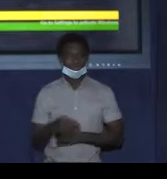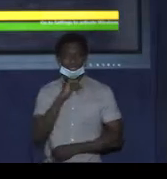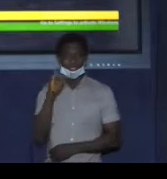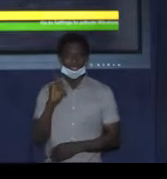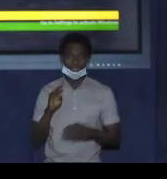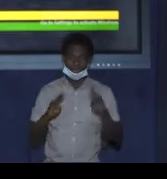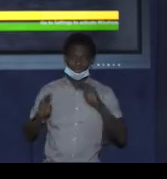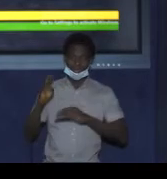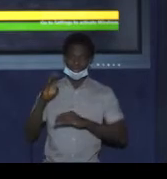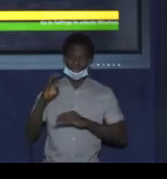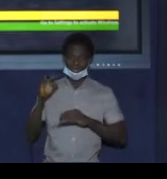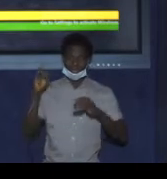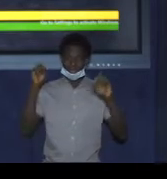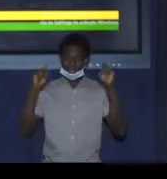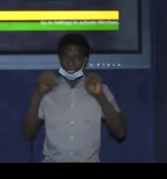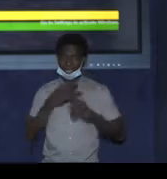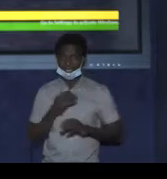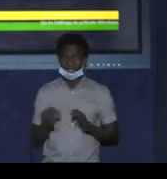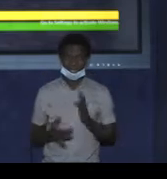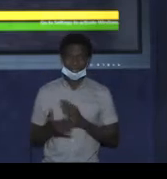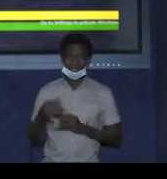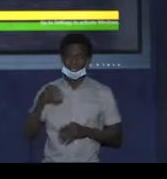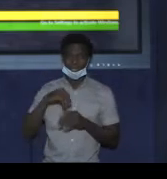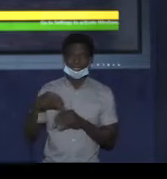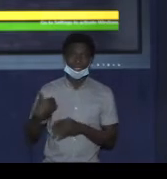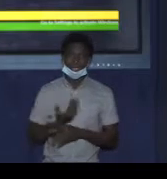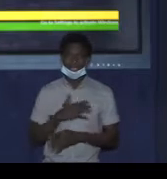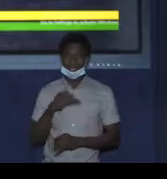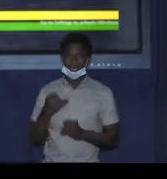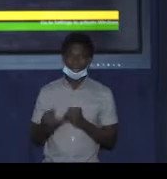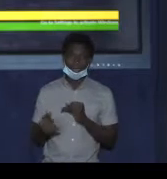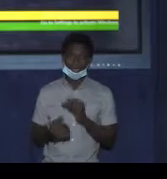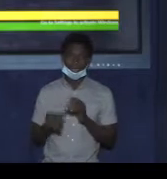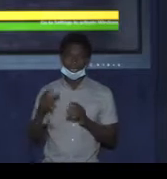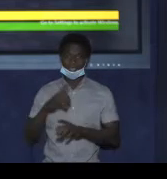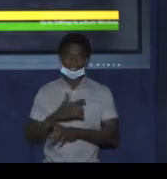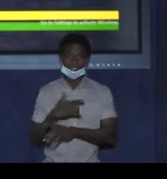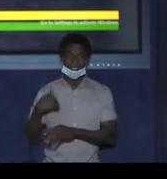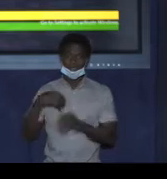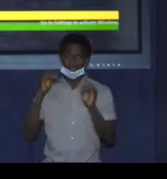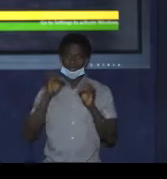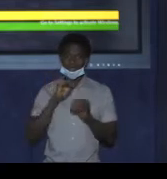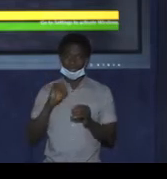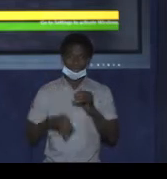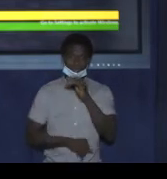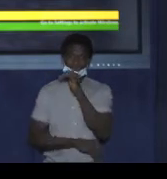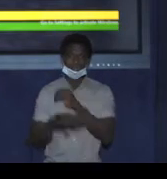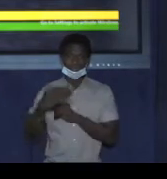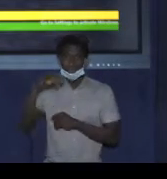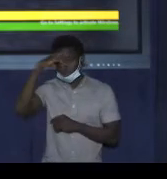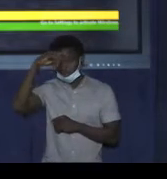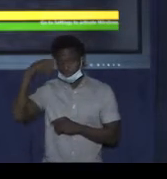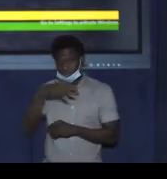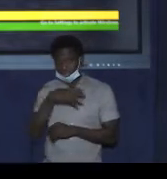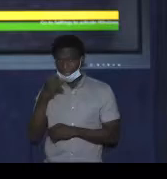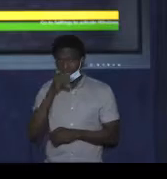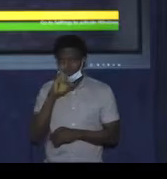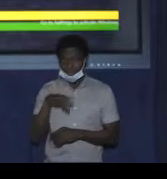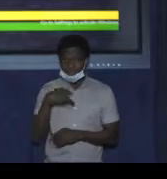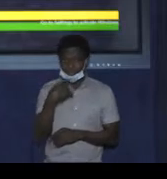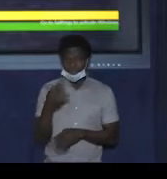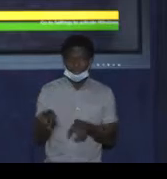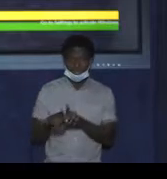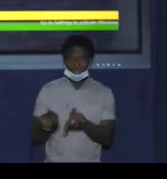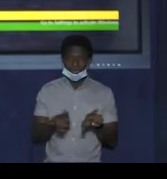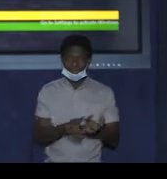is basic science and technology. In our last lesson, we talked about sources of heat, and you were also